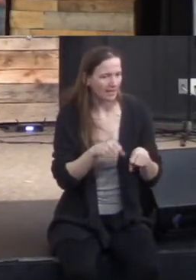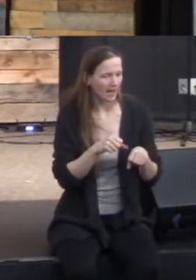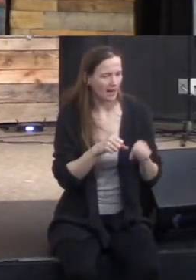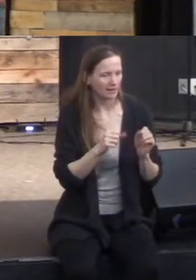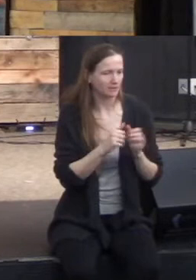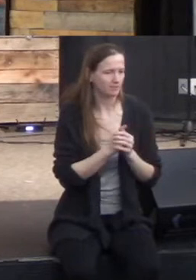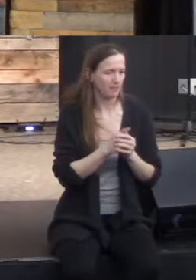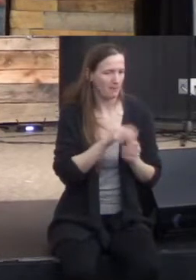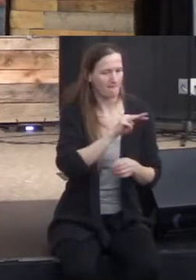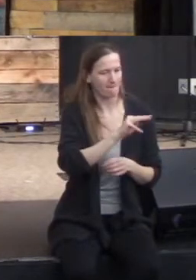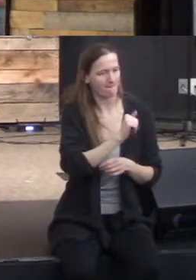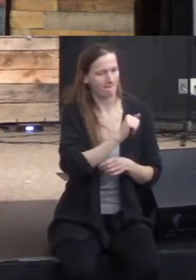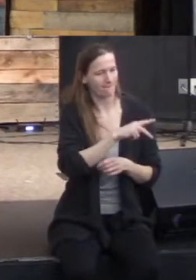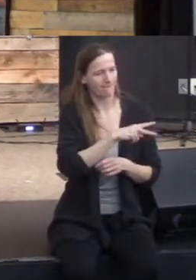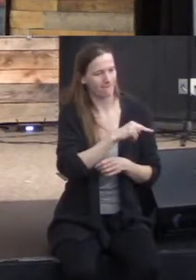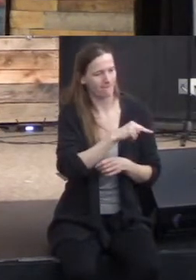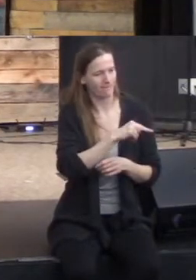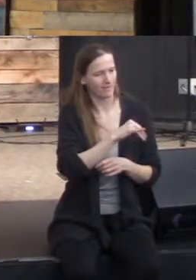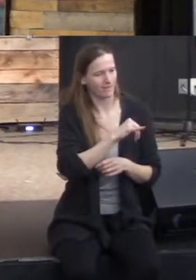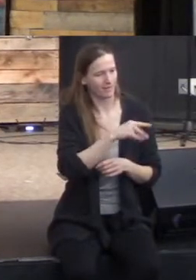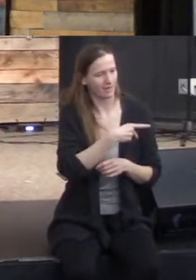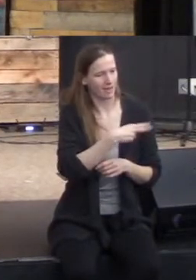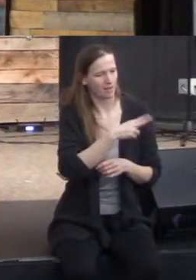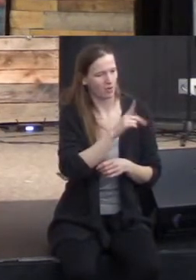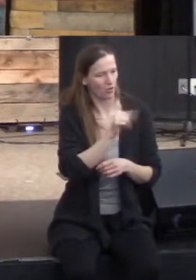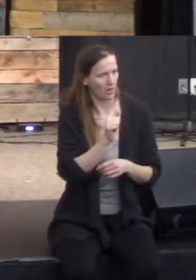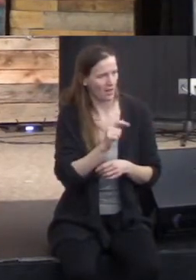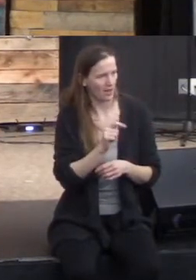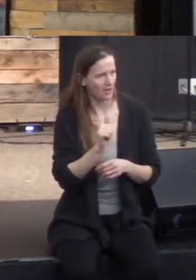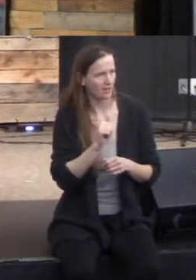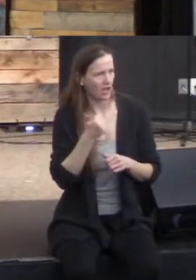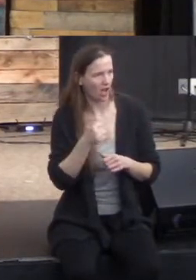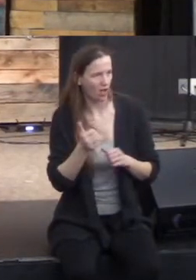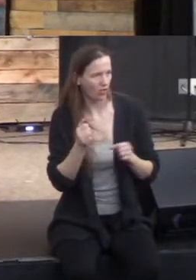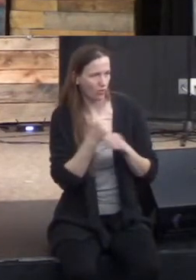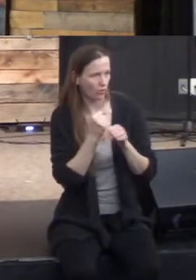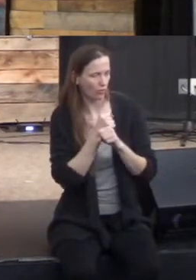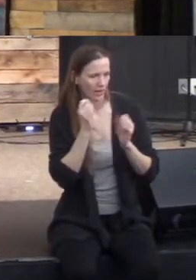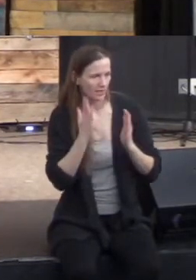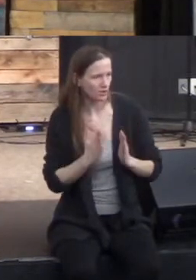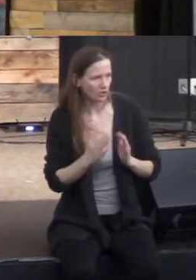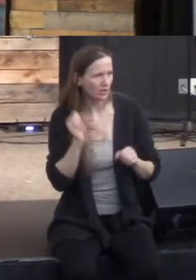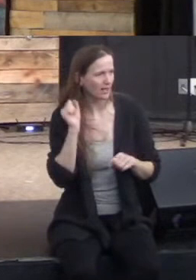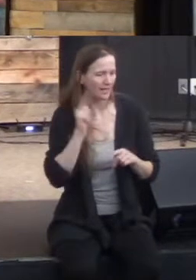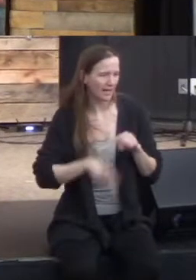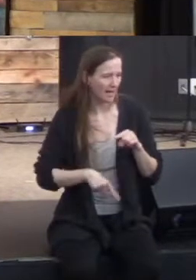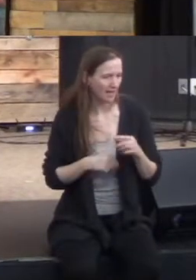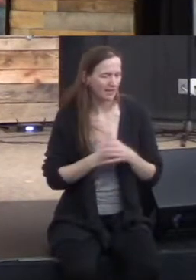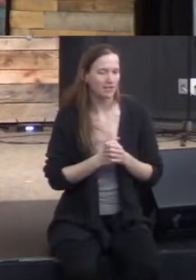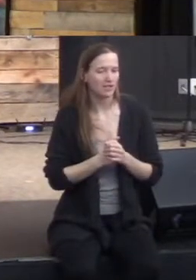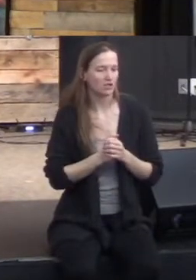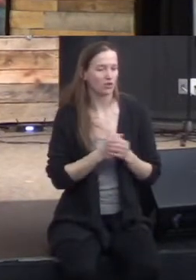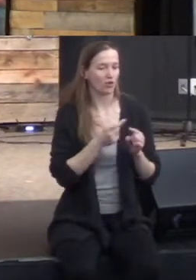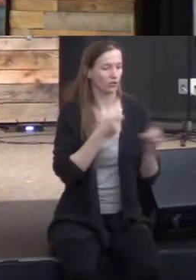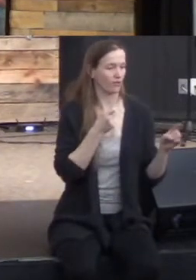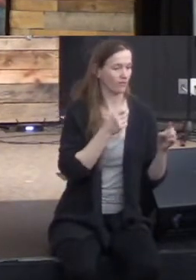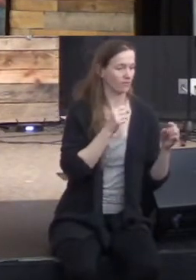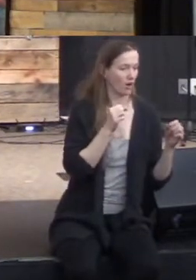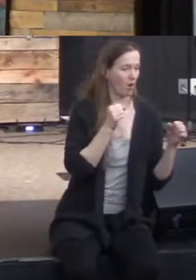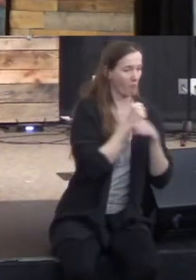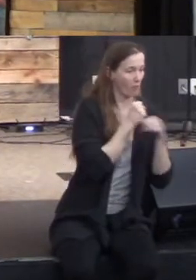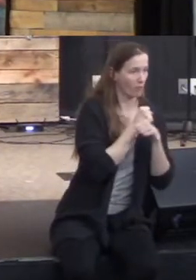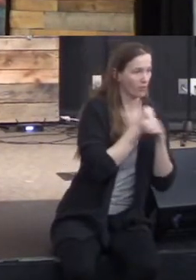this guy's mercy. So he goes from grappling to clinging. Do you see? Do you see